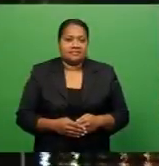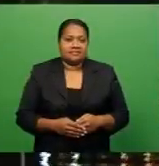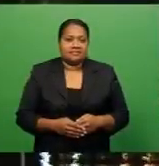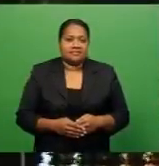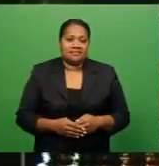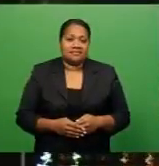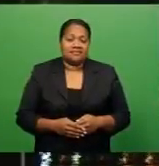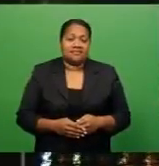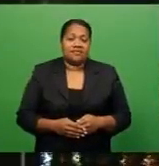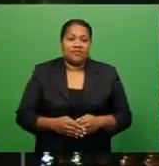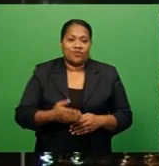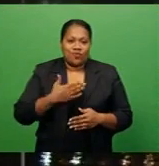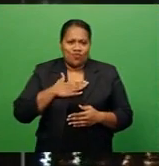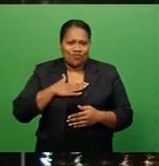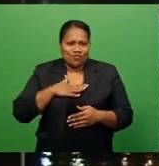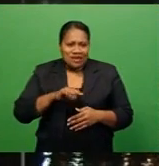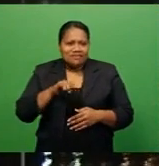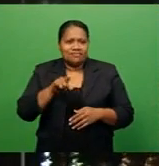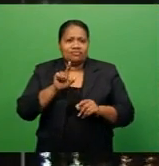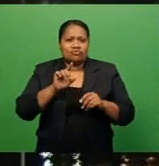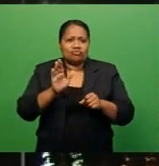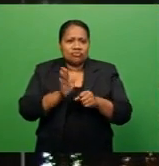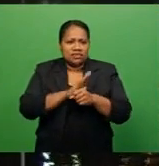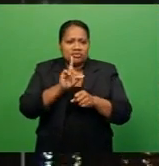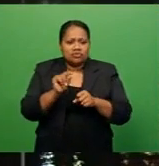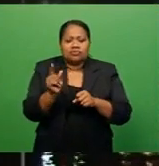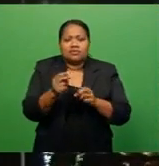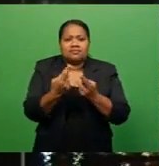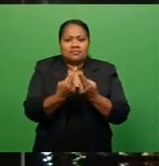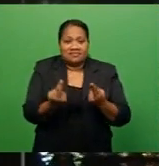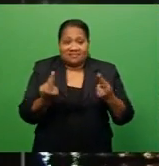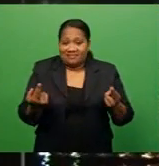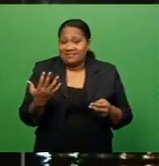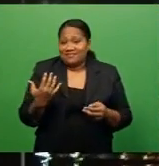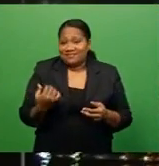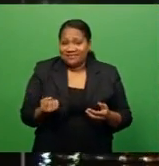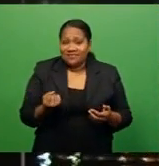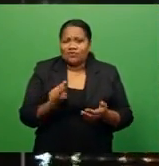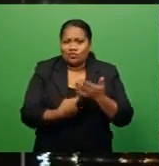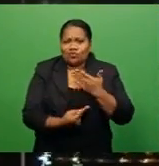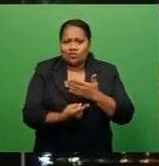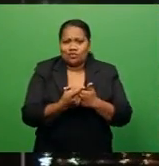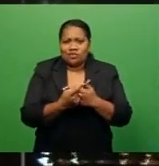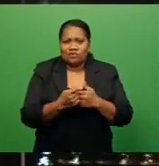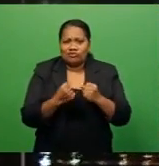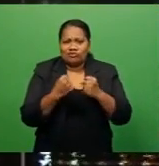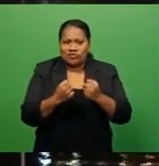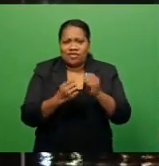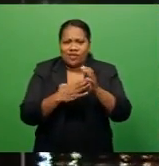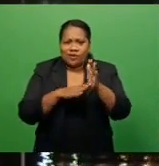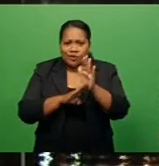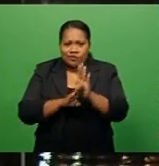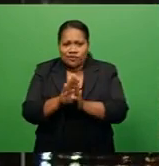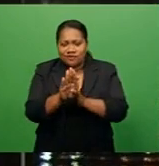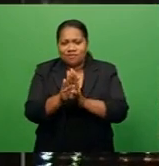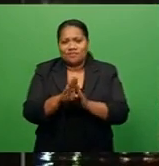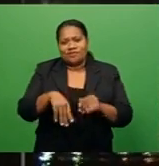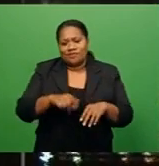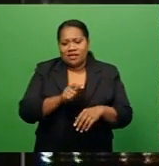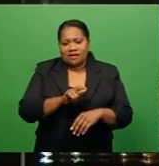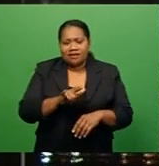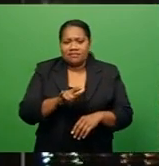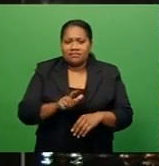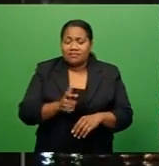The willingness to make do with whatever resources they have has strengthened the resilience of Levuka market